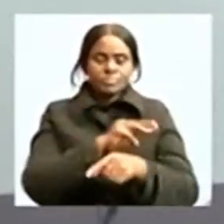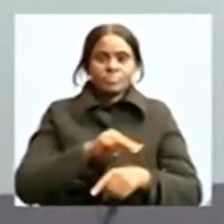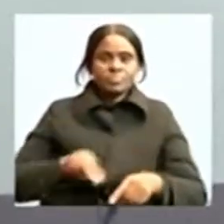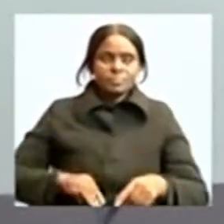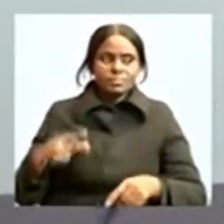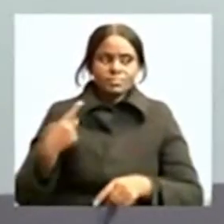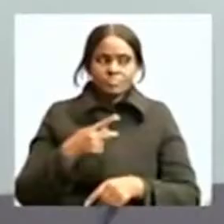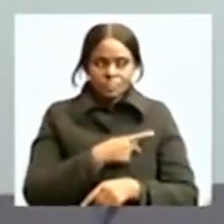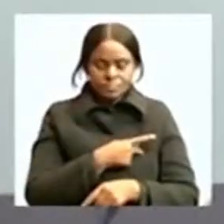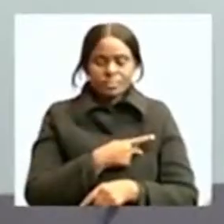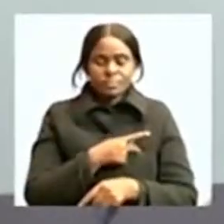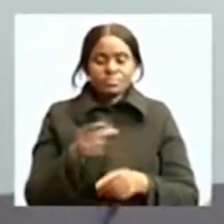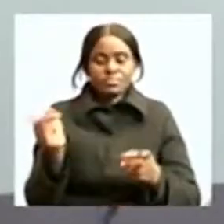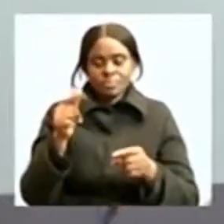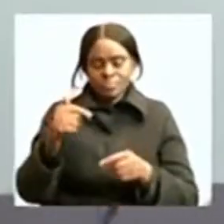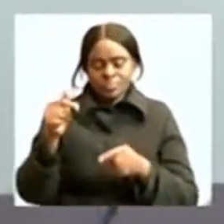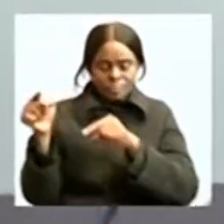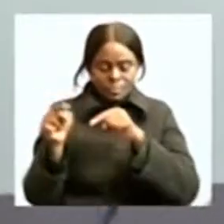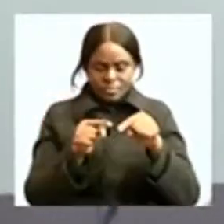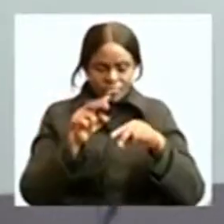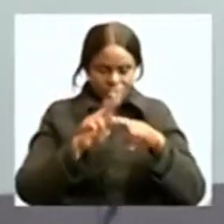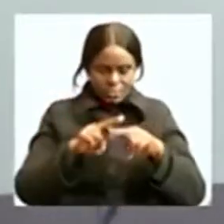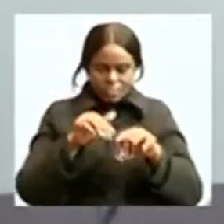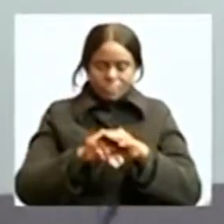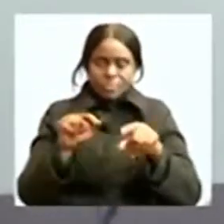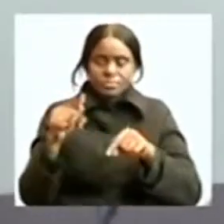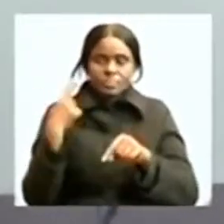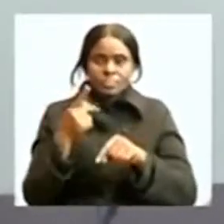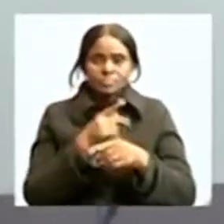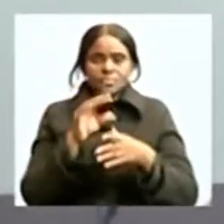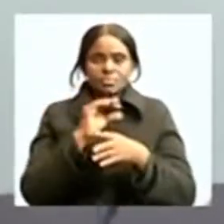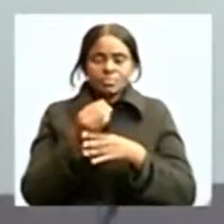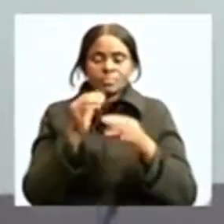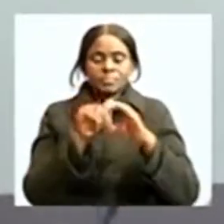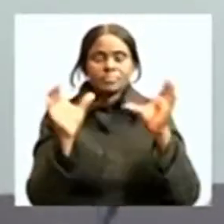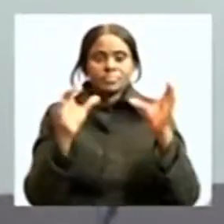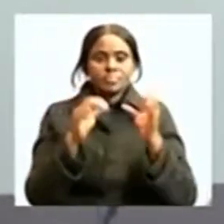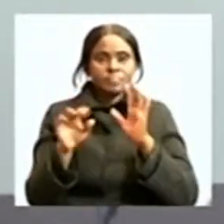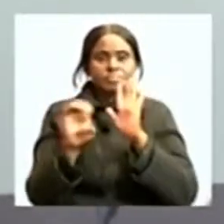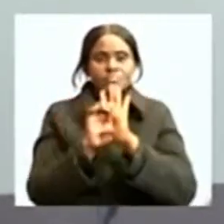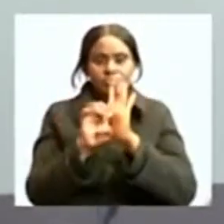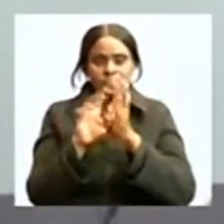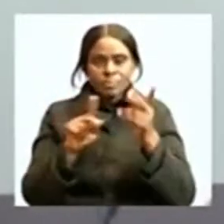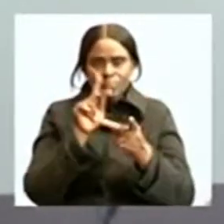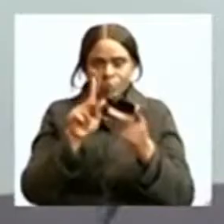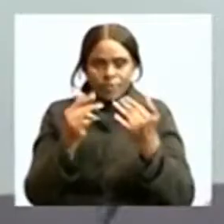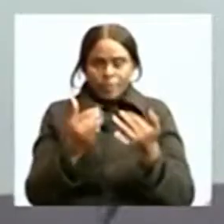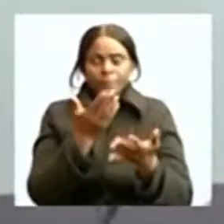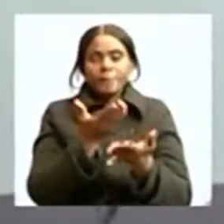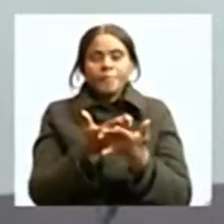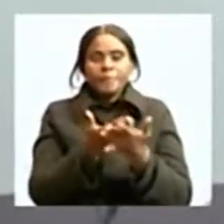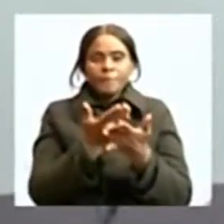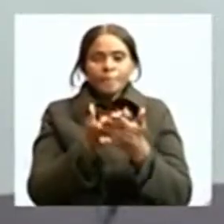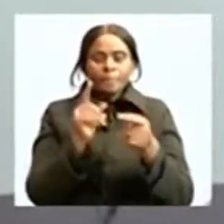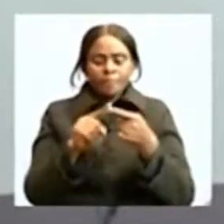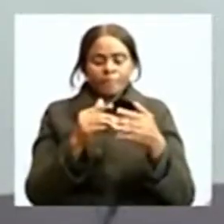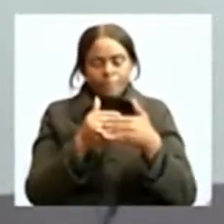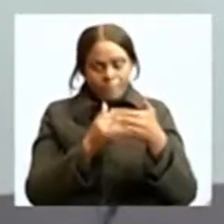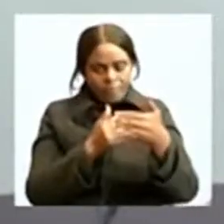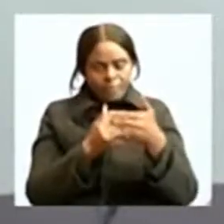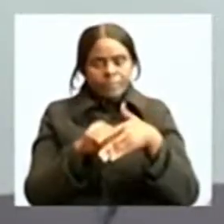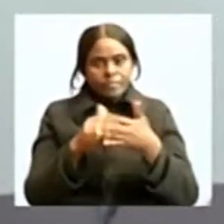parliament when they sit in the House or in committees like this one, to an extent